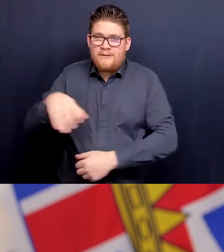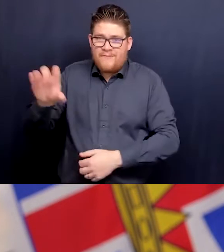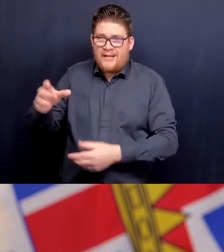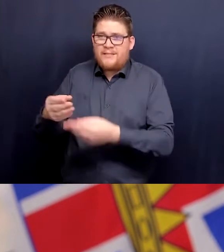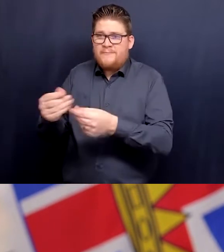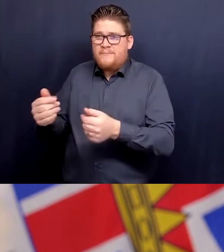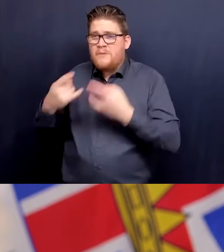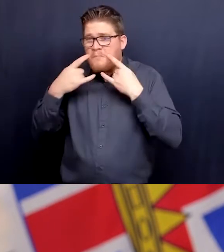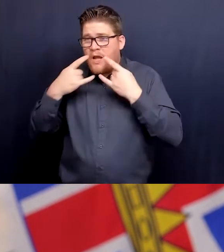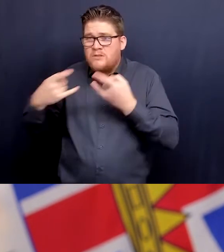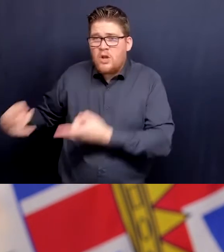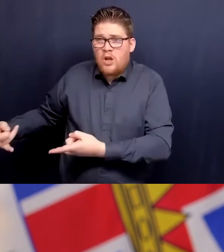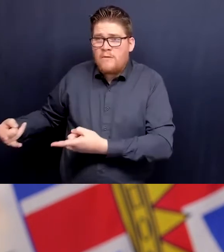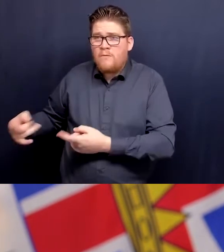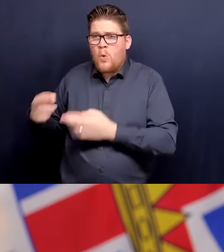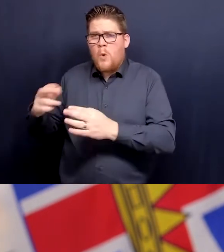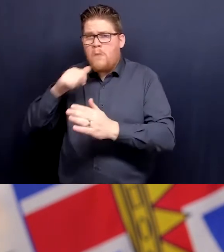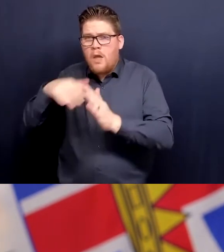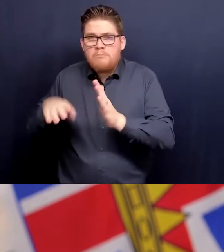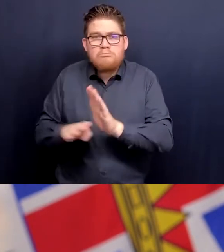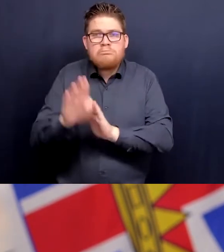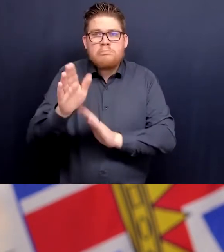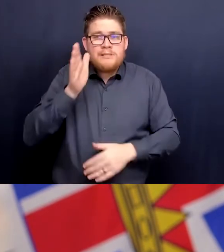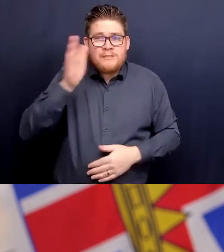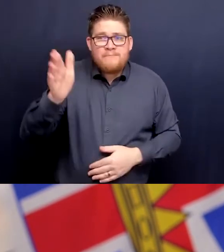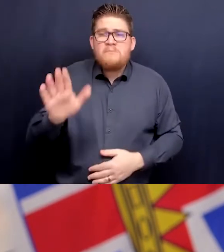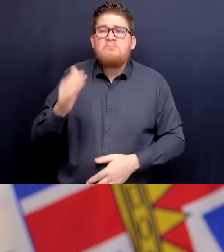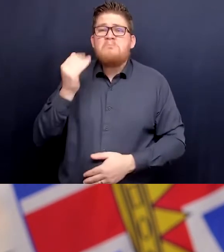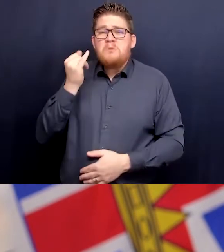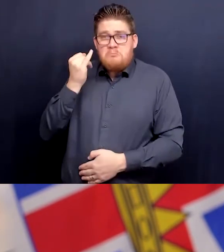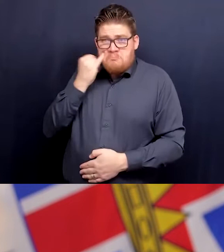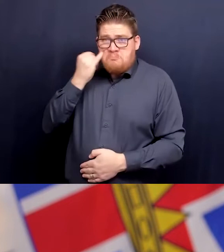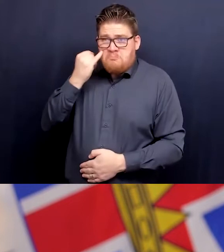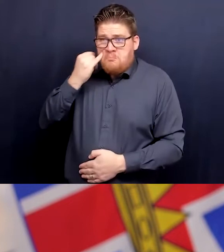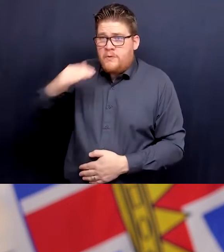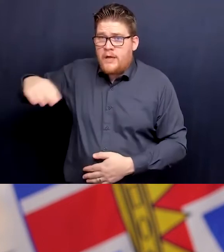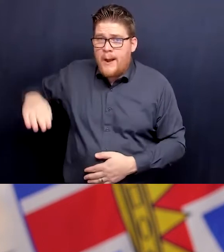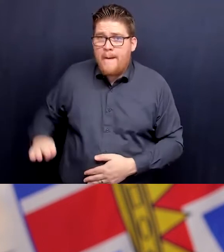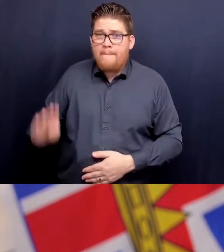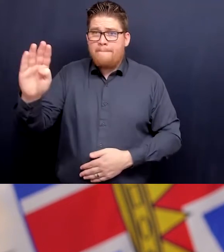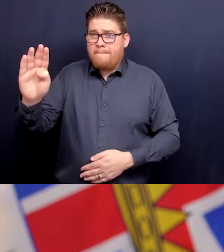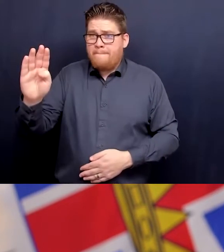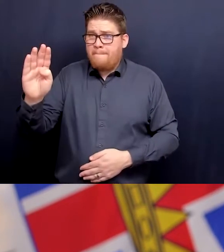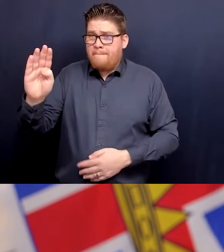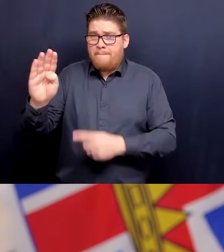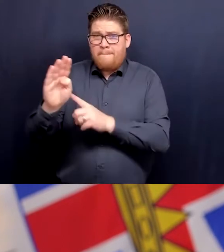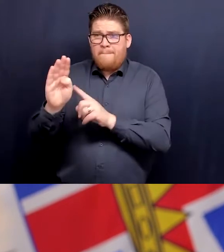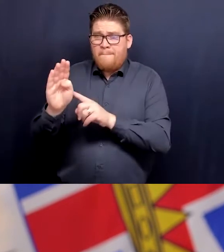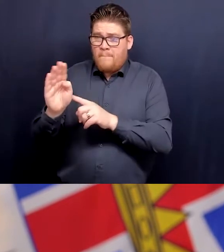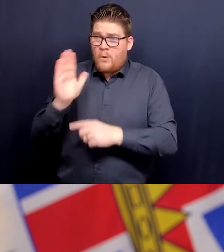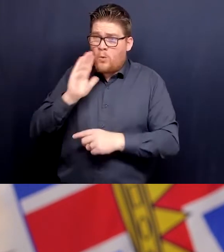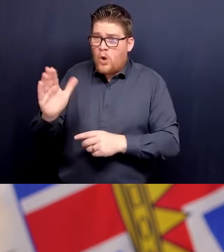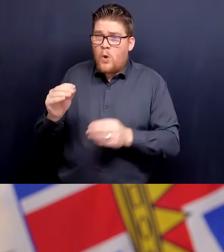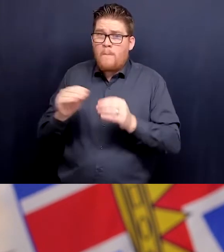back up. But if it does, are we going to see increased testing to detect long COVID in